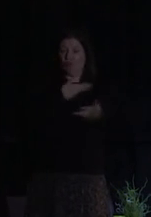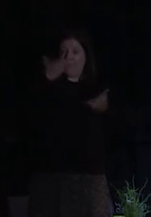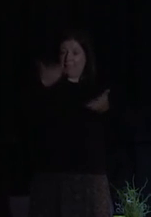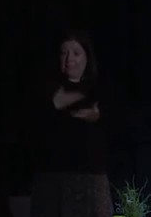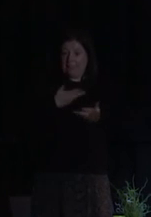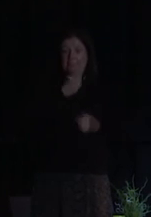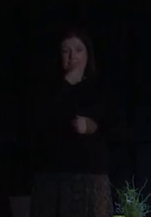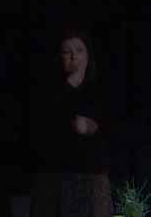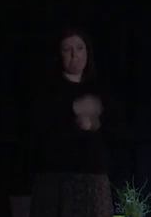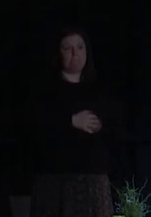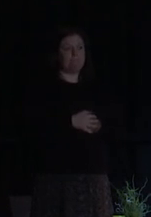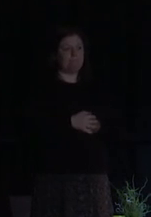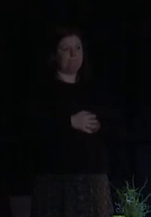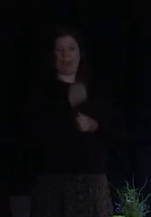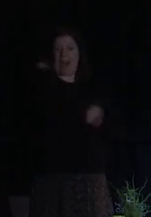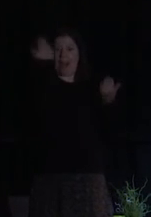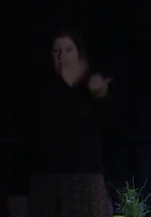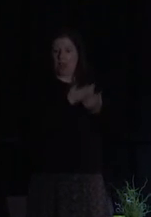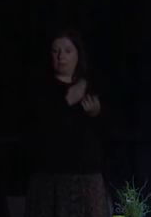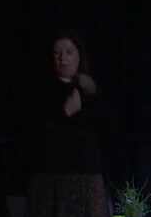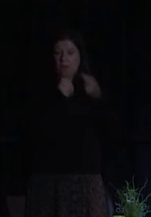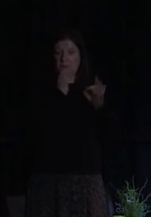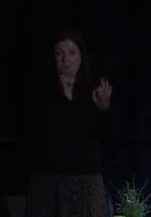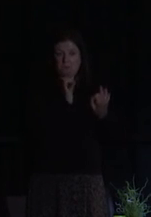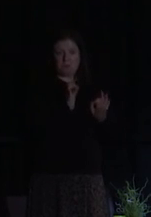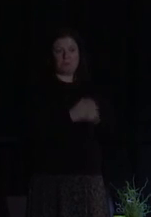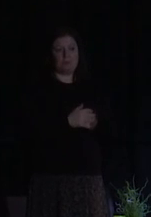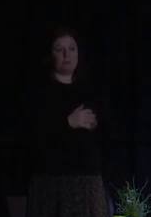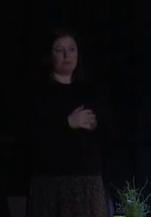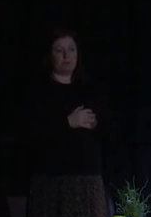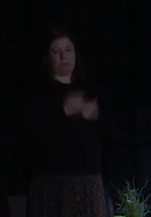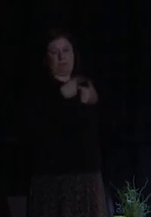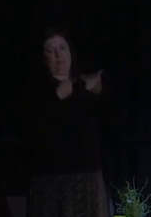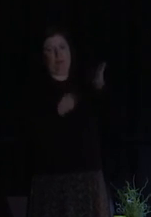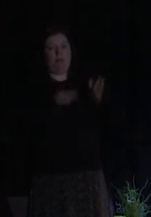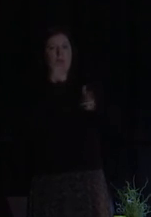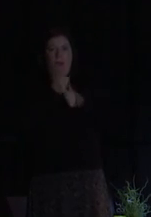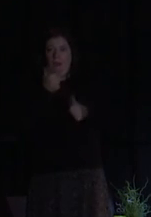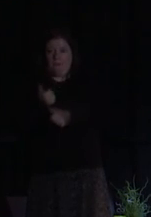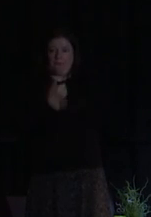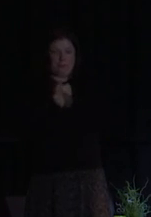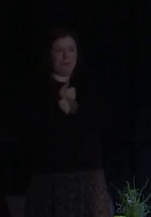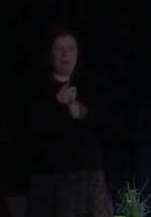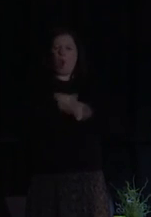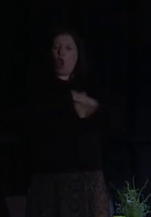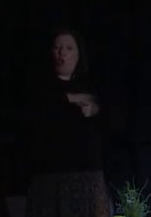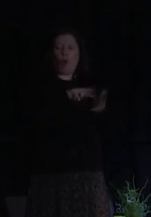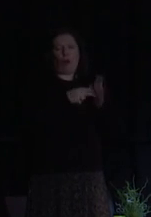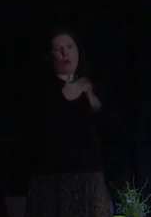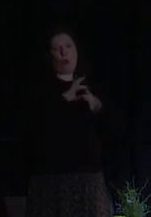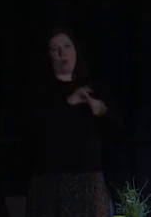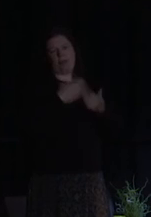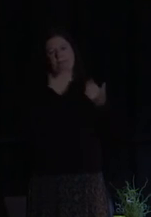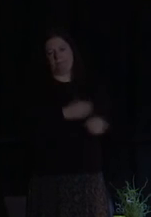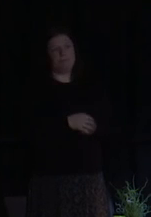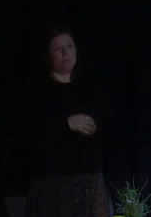for looking after us so well. Drapers last night, that was a lot of fun. Miss Ellie, Arabian Bites, and Squire for doing the coffees. That's been terrific working with local organisations. I would